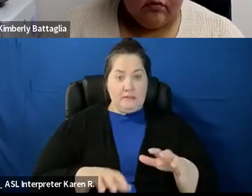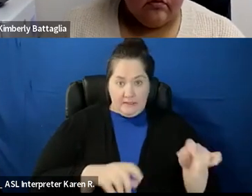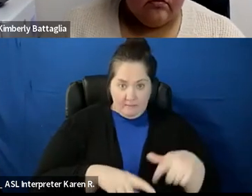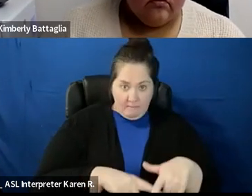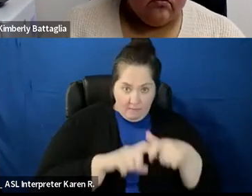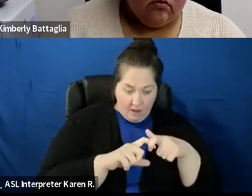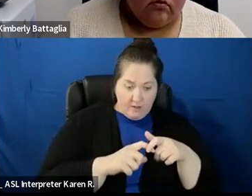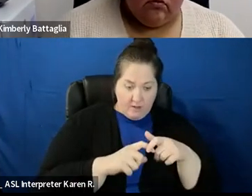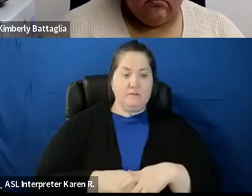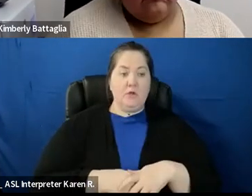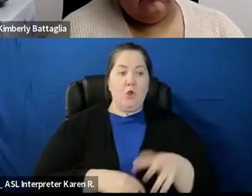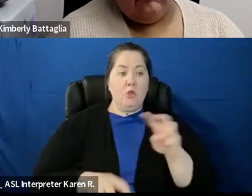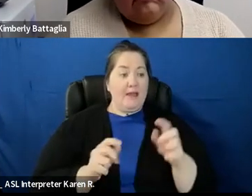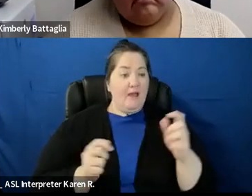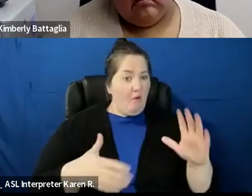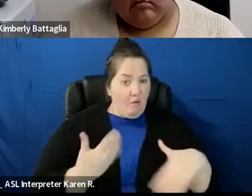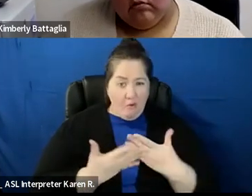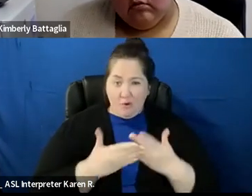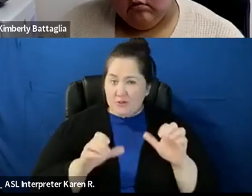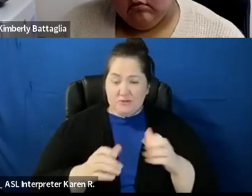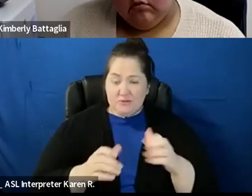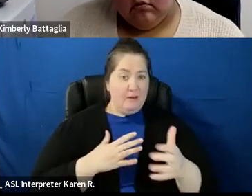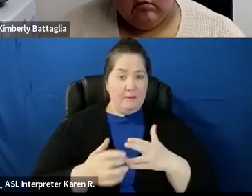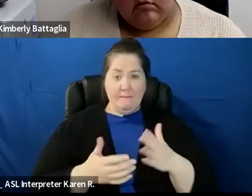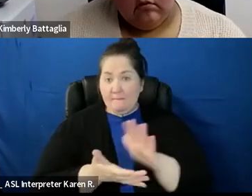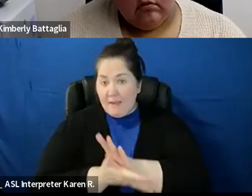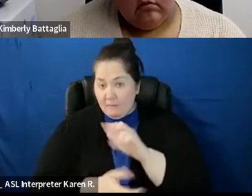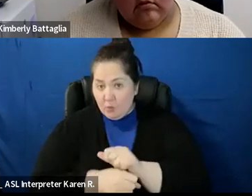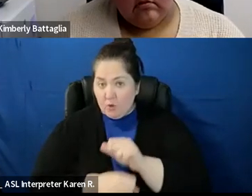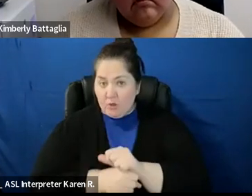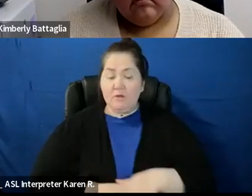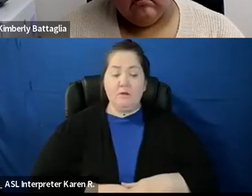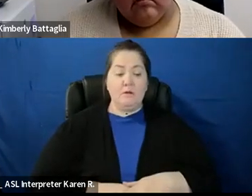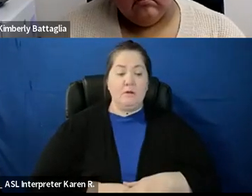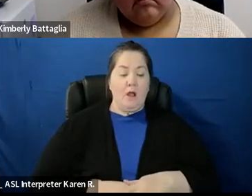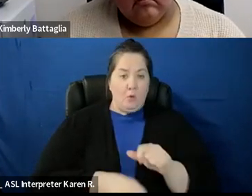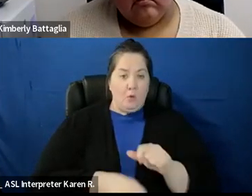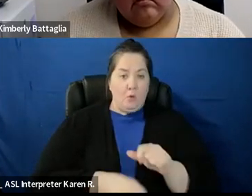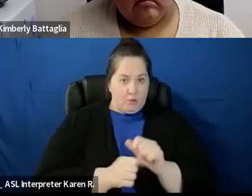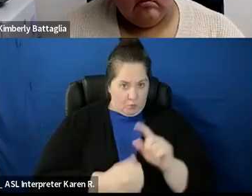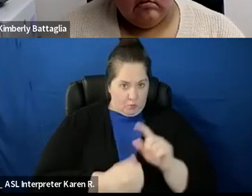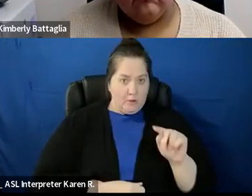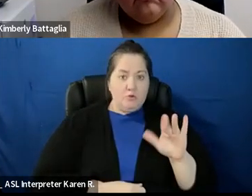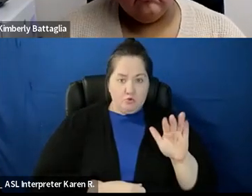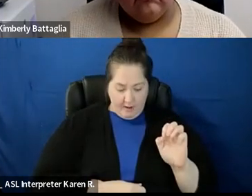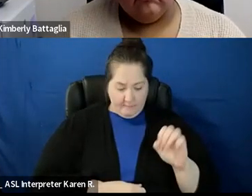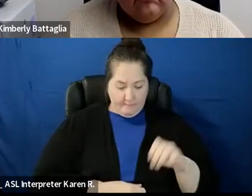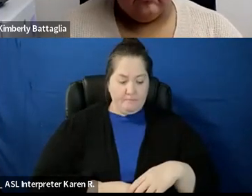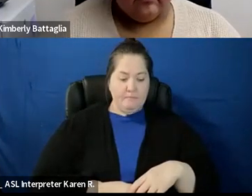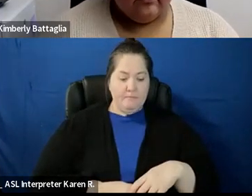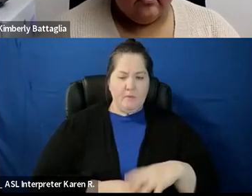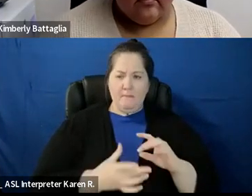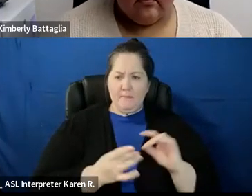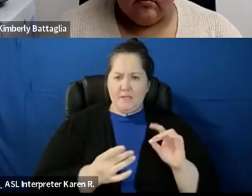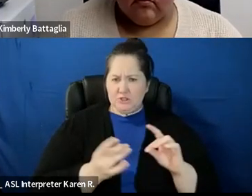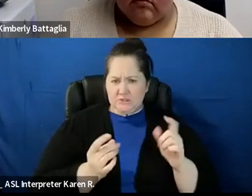at everything that you're doing, even from like the paperwork. I once worked with a tribe, you know, and I'll mention this probably everywhere I go,